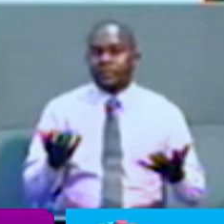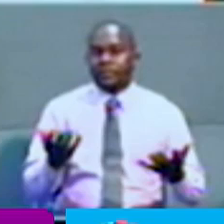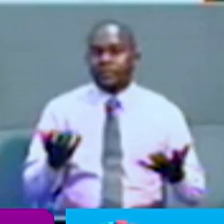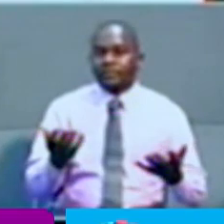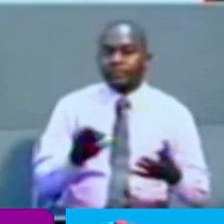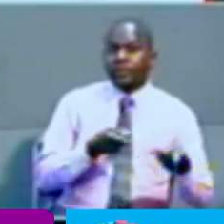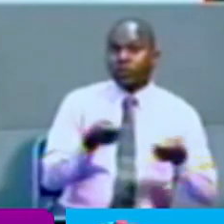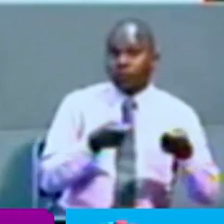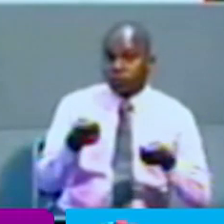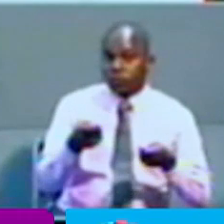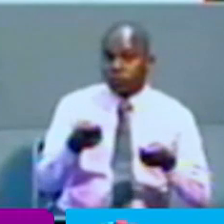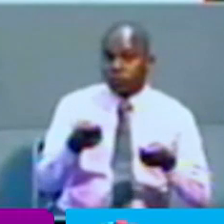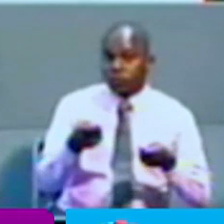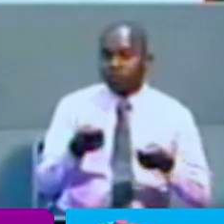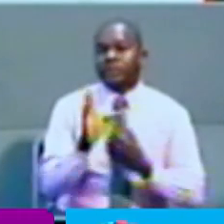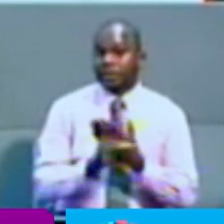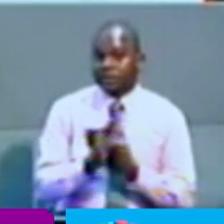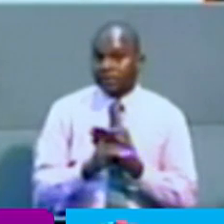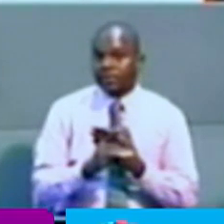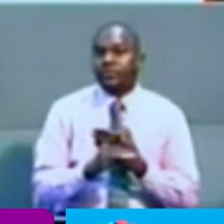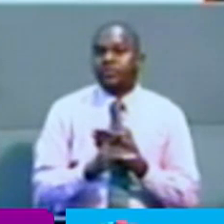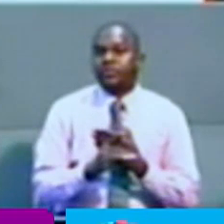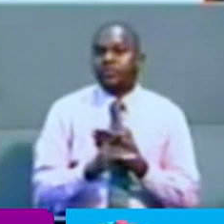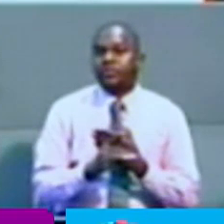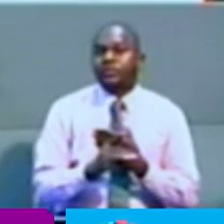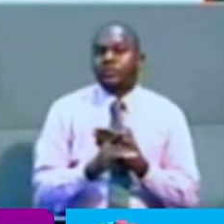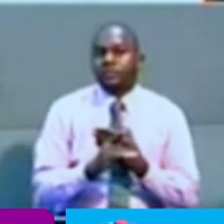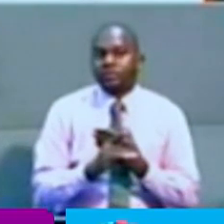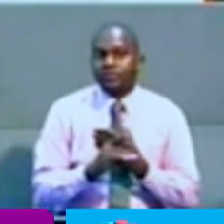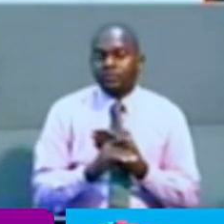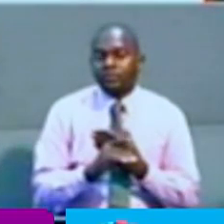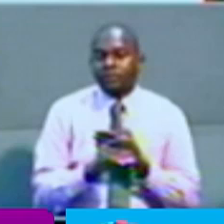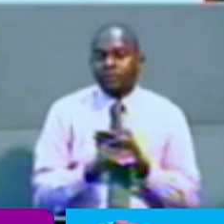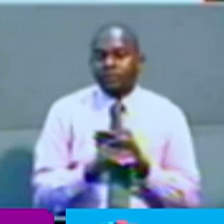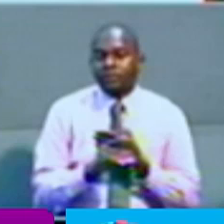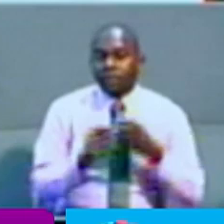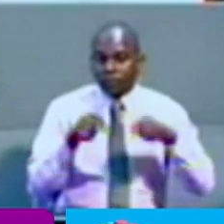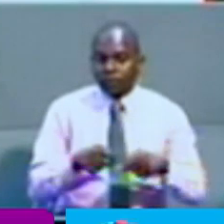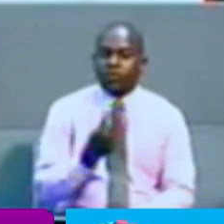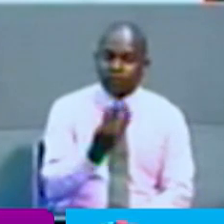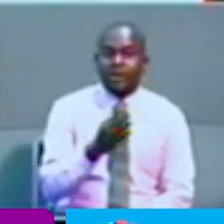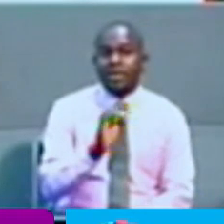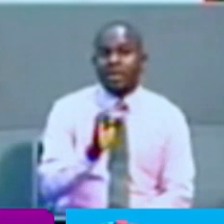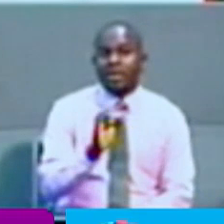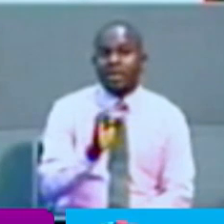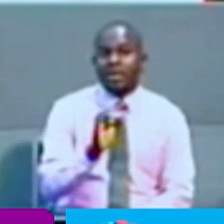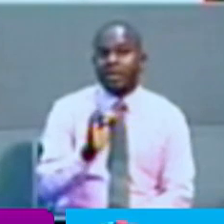we controlled the disease. That's why up today we are talking over only 400 people.